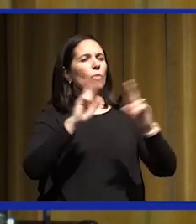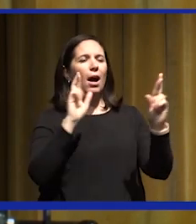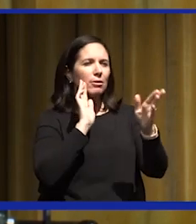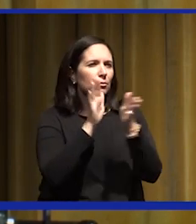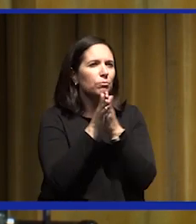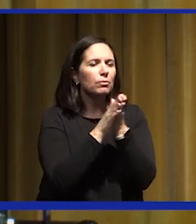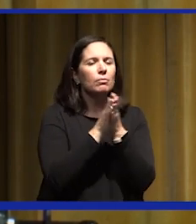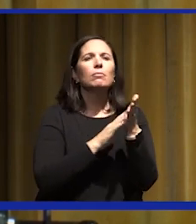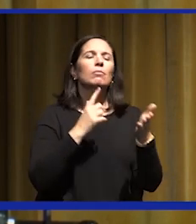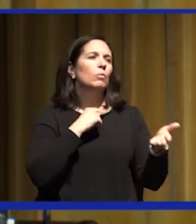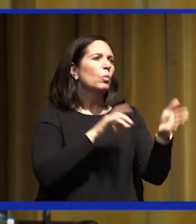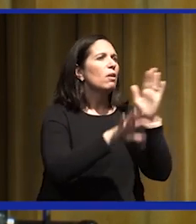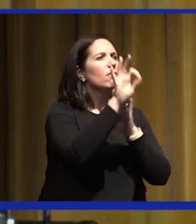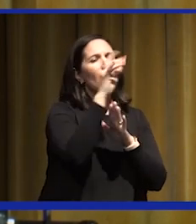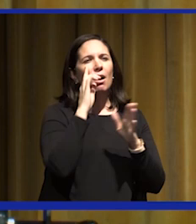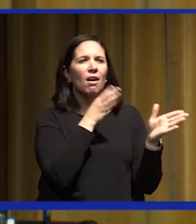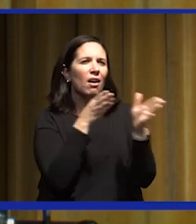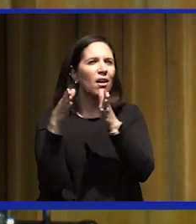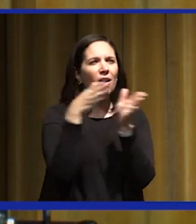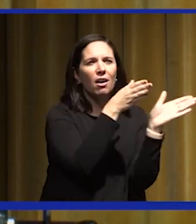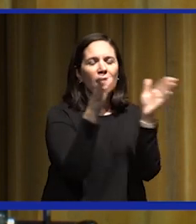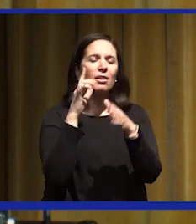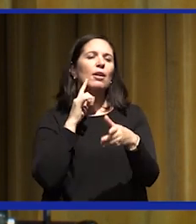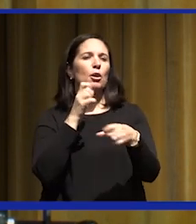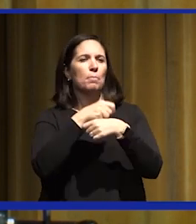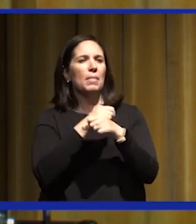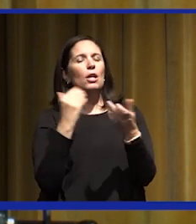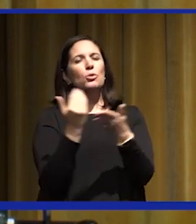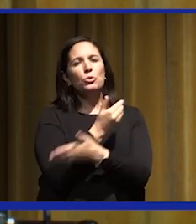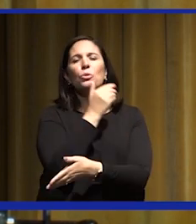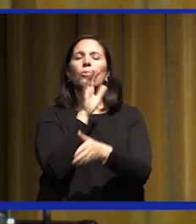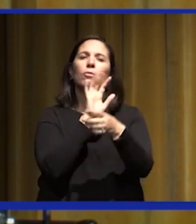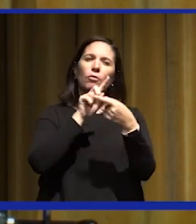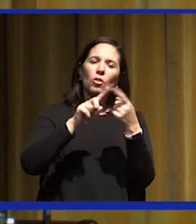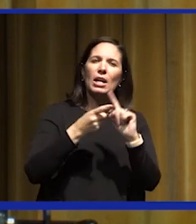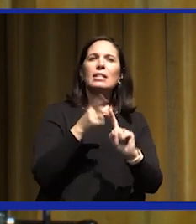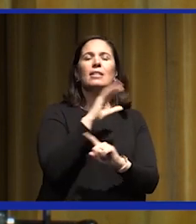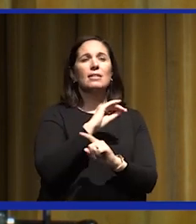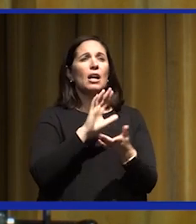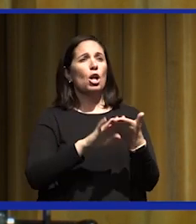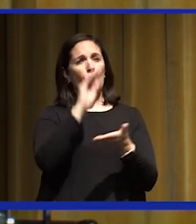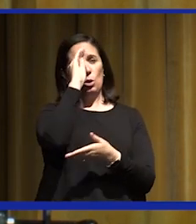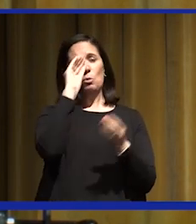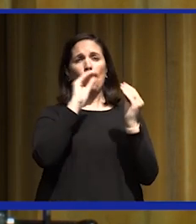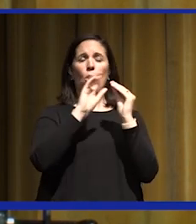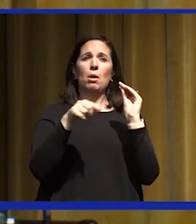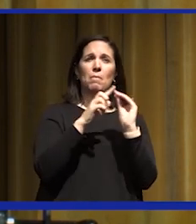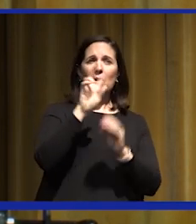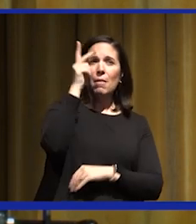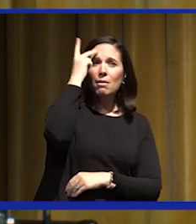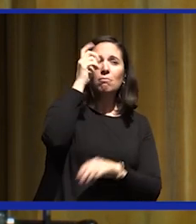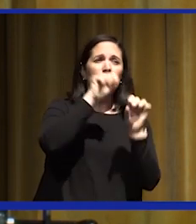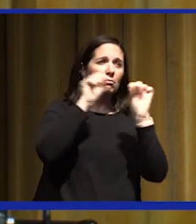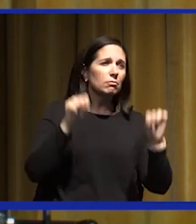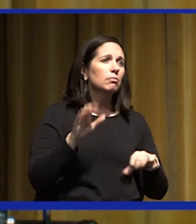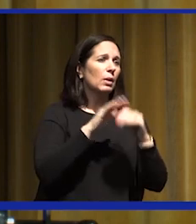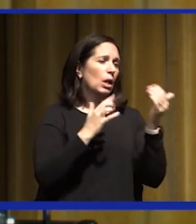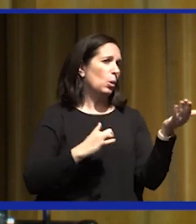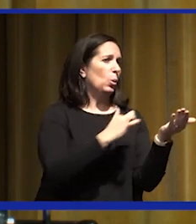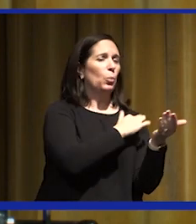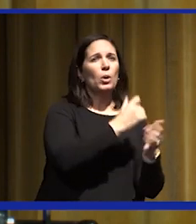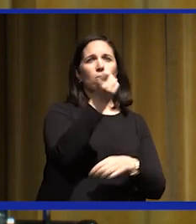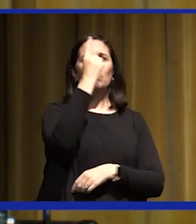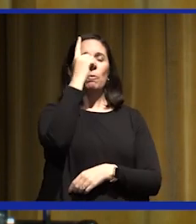way through the school, made a few friends, and learned more about the governmental political system than we could ever imagine. While mourning the death of